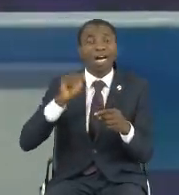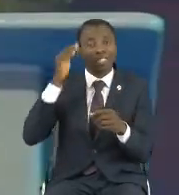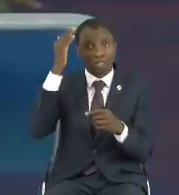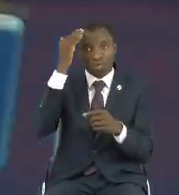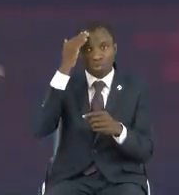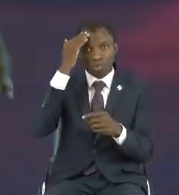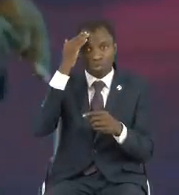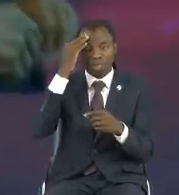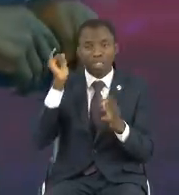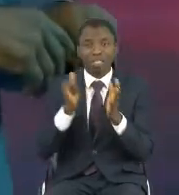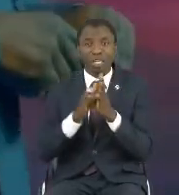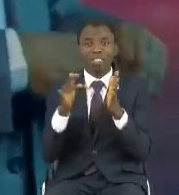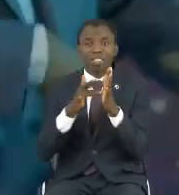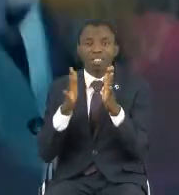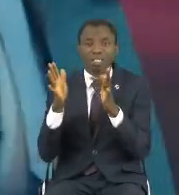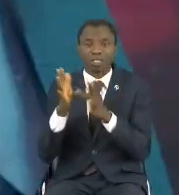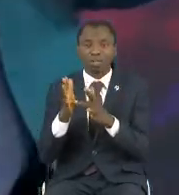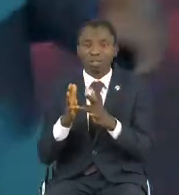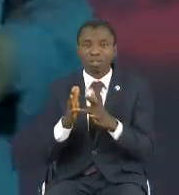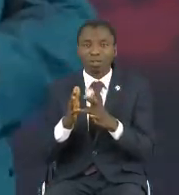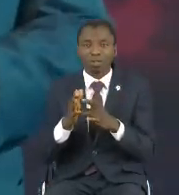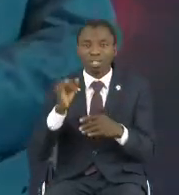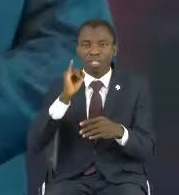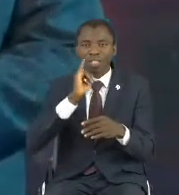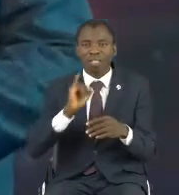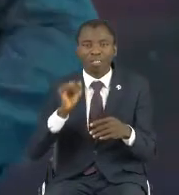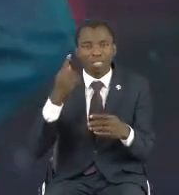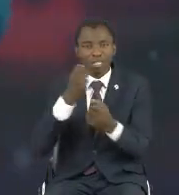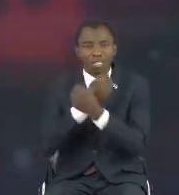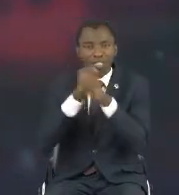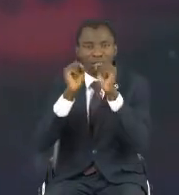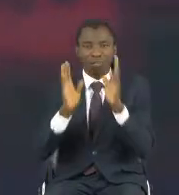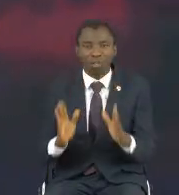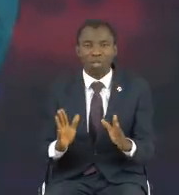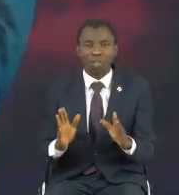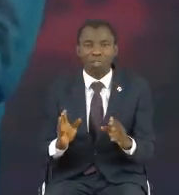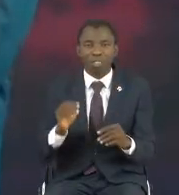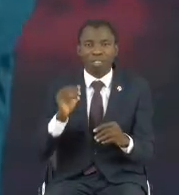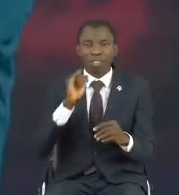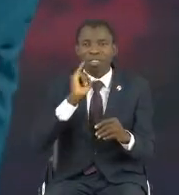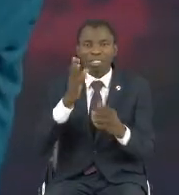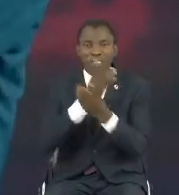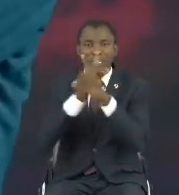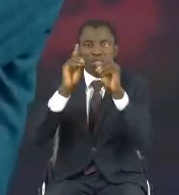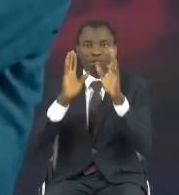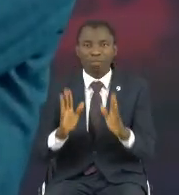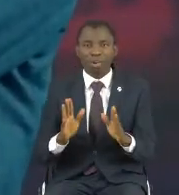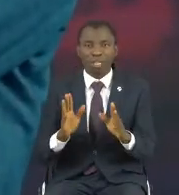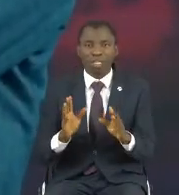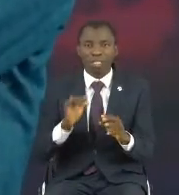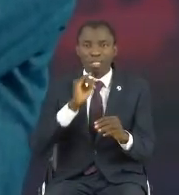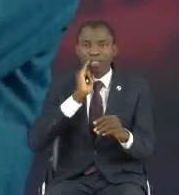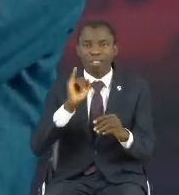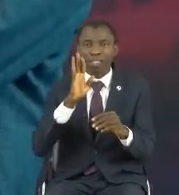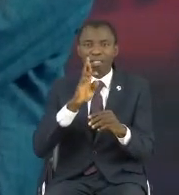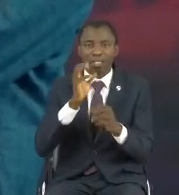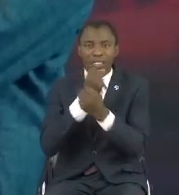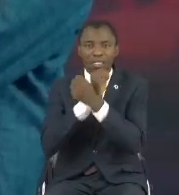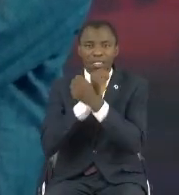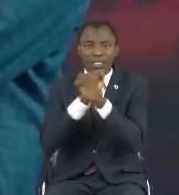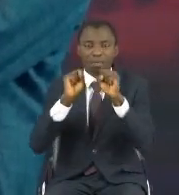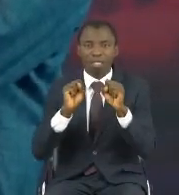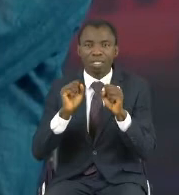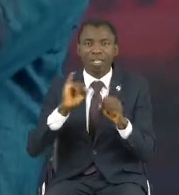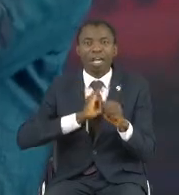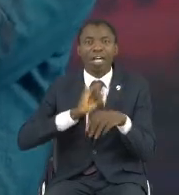that Jesus is Savior, is Deliverer, is Redeemer, and I call him